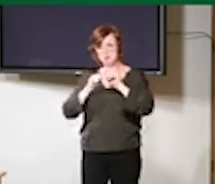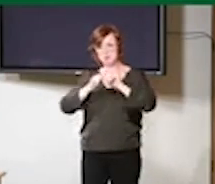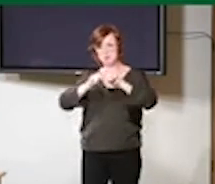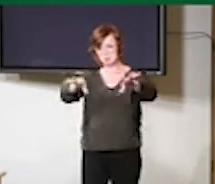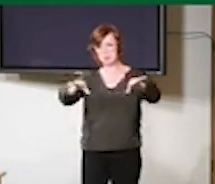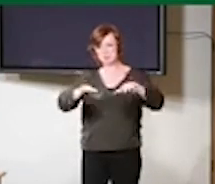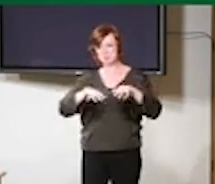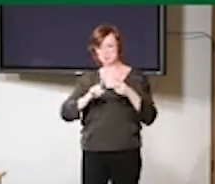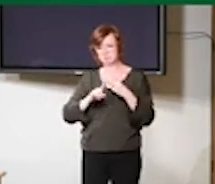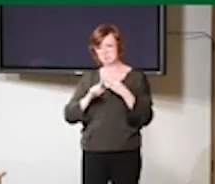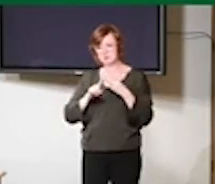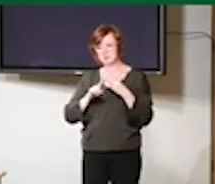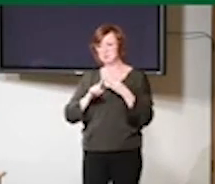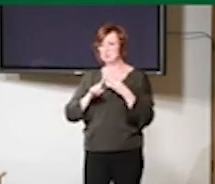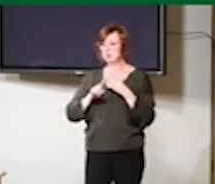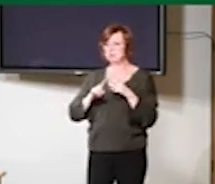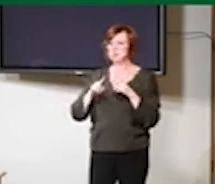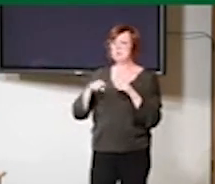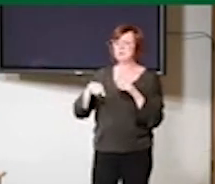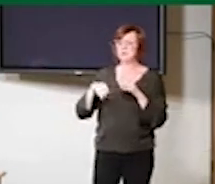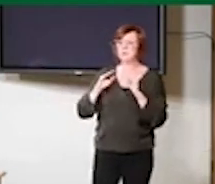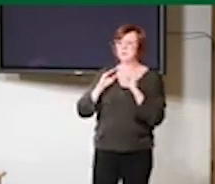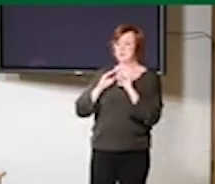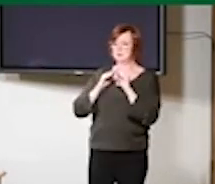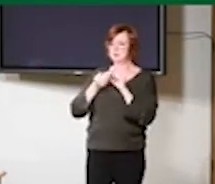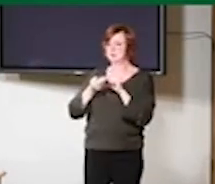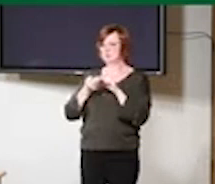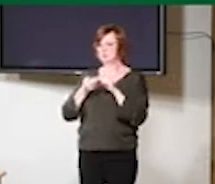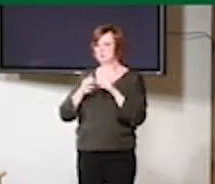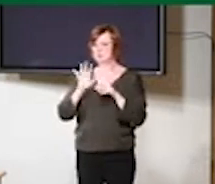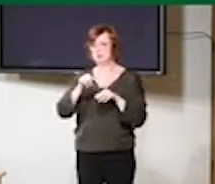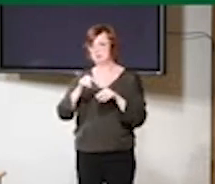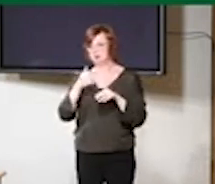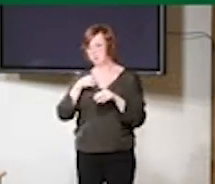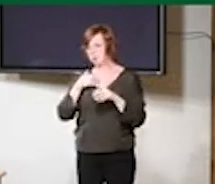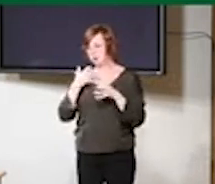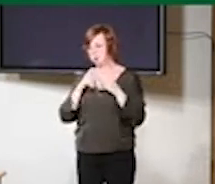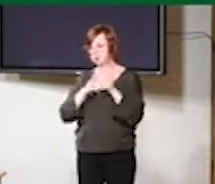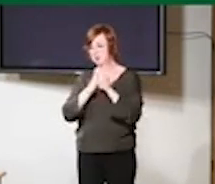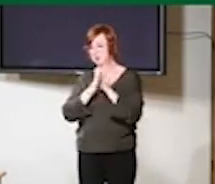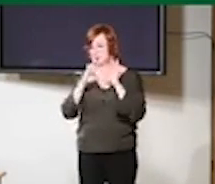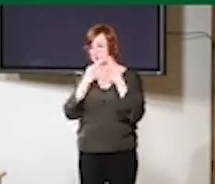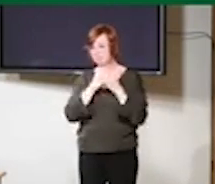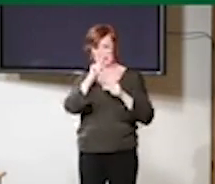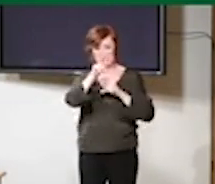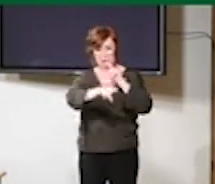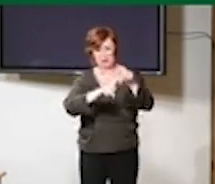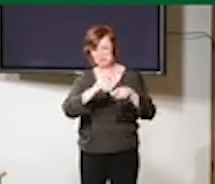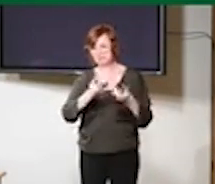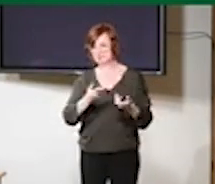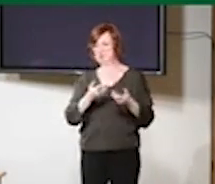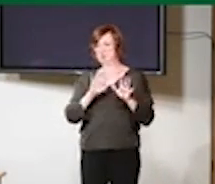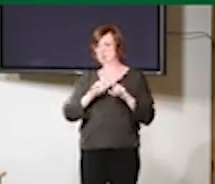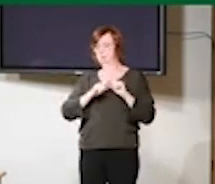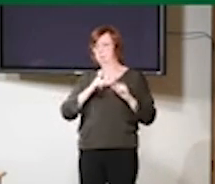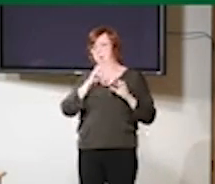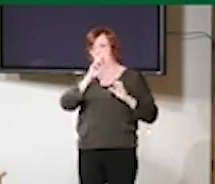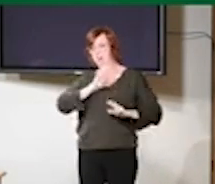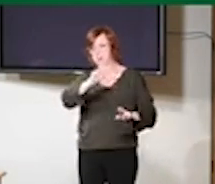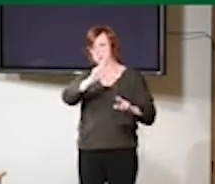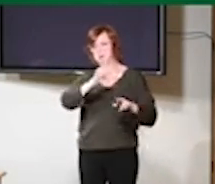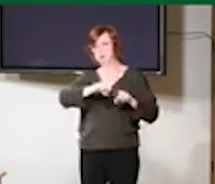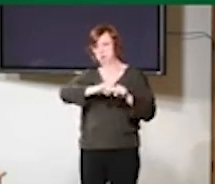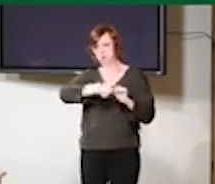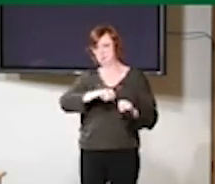discussions, we do try to gather. Obviously, it's a hard time for the family, and we have to do this very sensitively, but we do try to gather